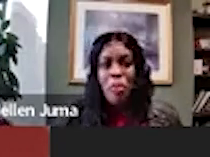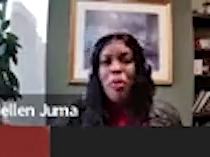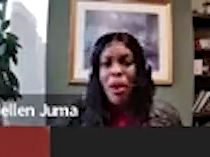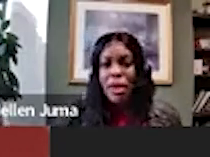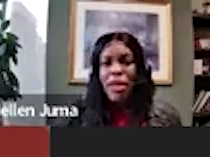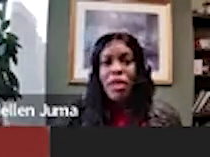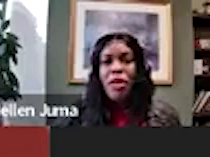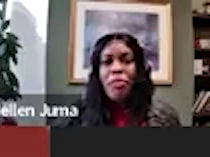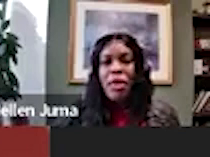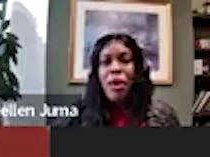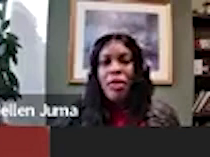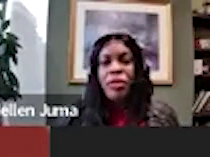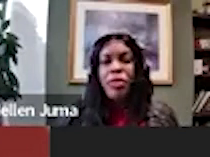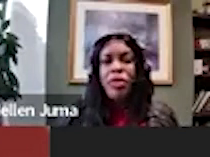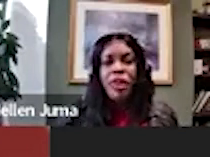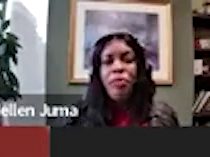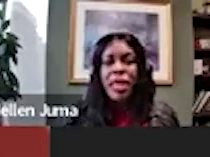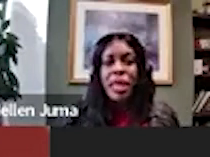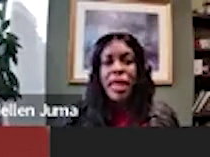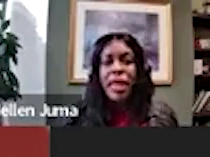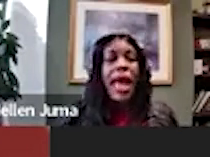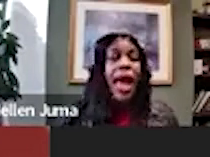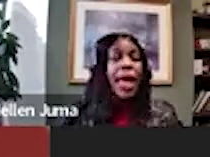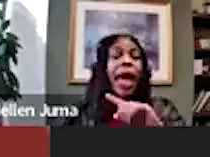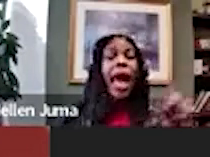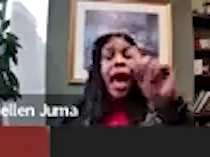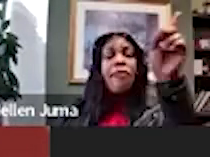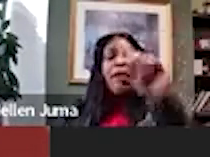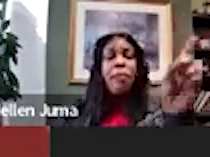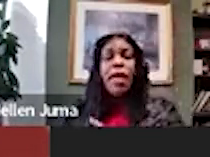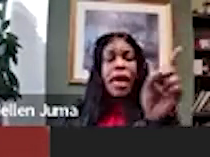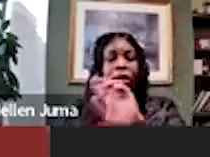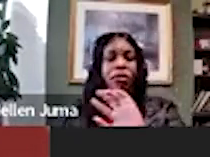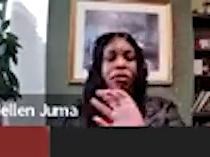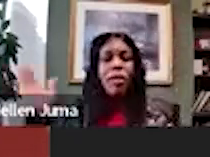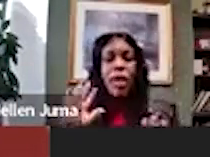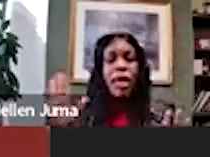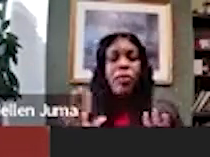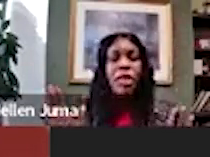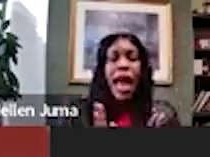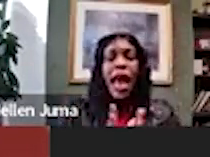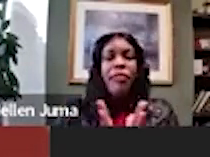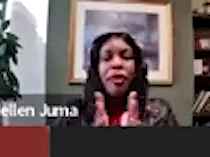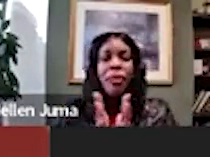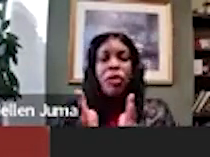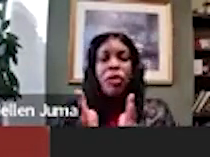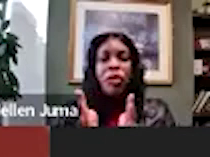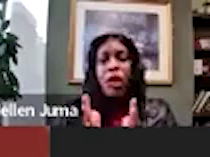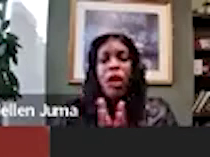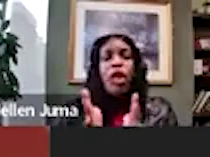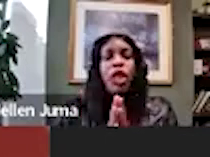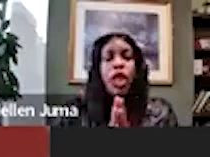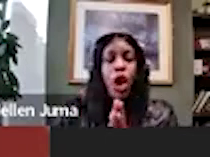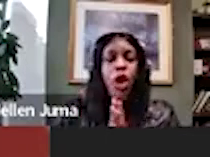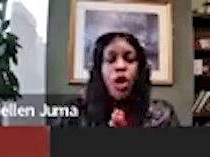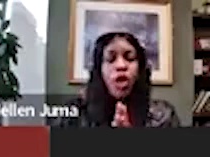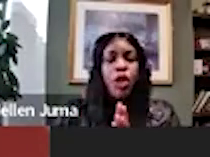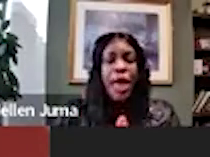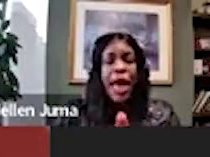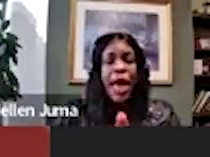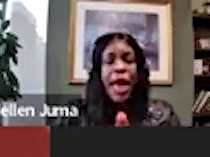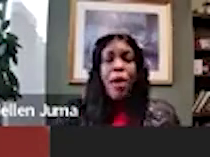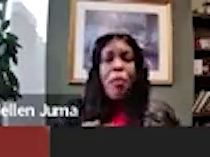go public quietly. Don't be the one to go to a staff meeting and declare, hey, I have something to announce here. I have something to announce.